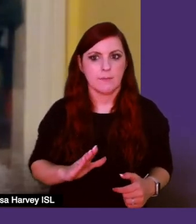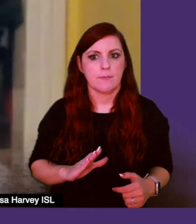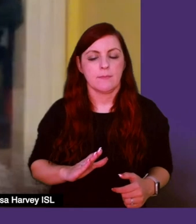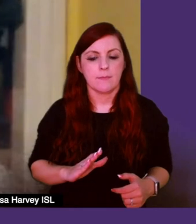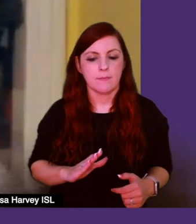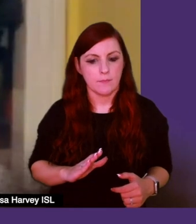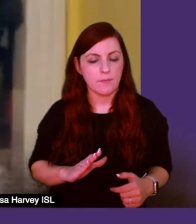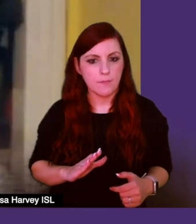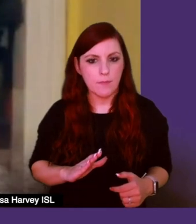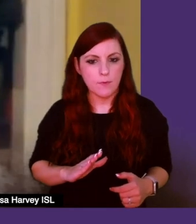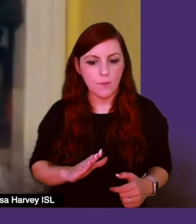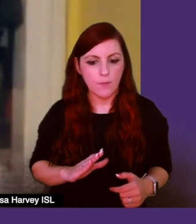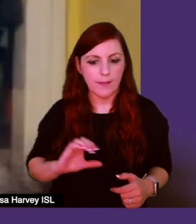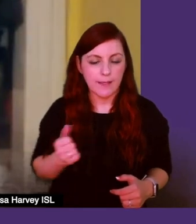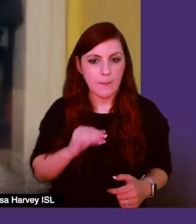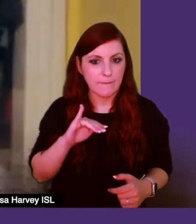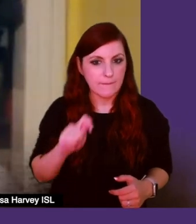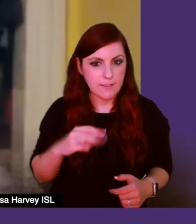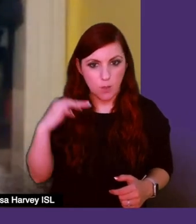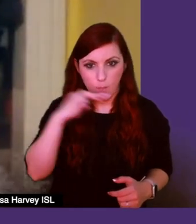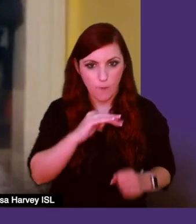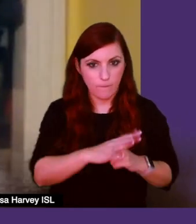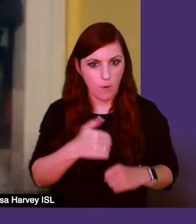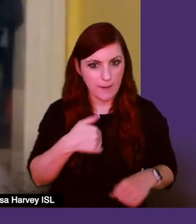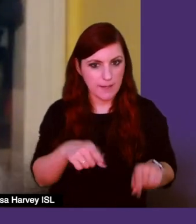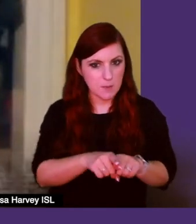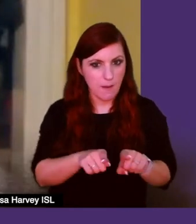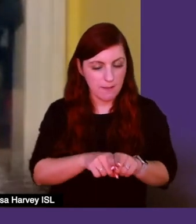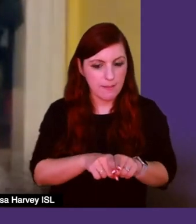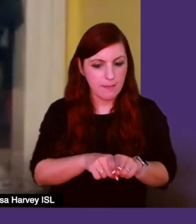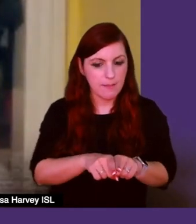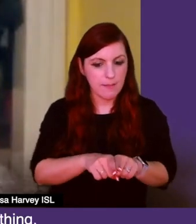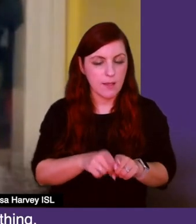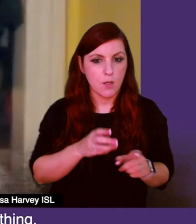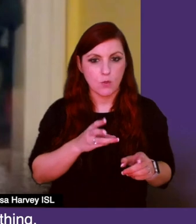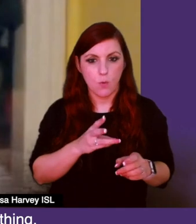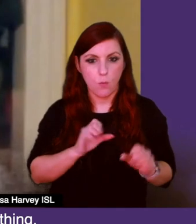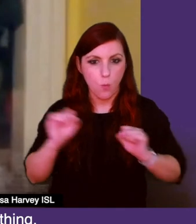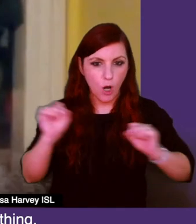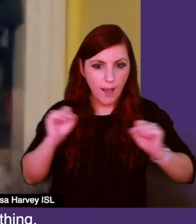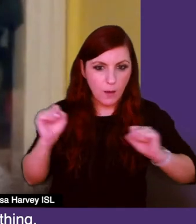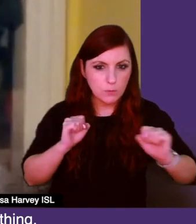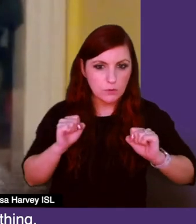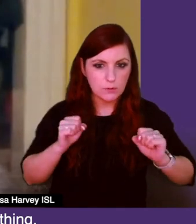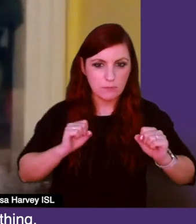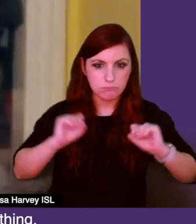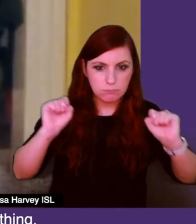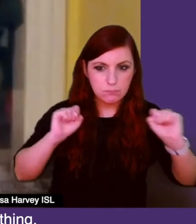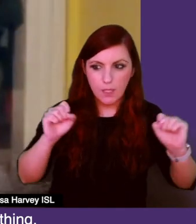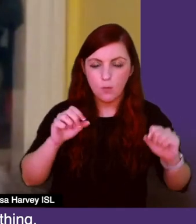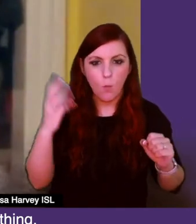Keeping fit is very important to me. Working out